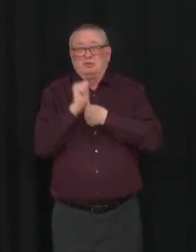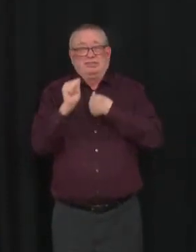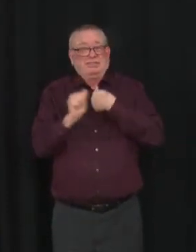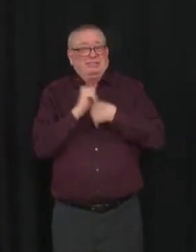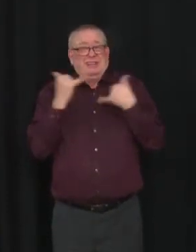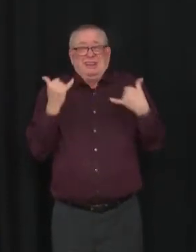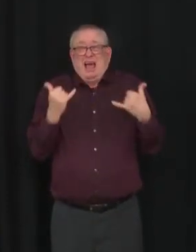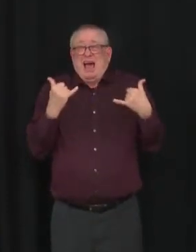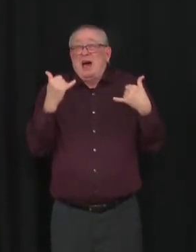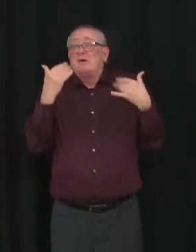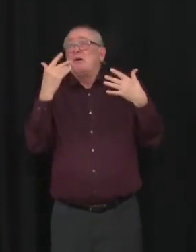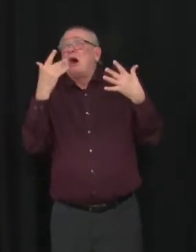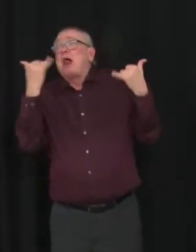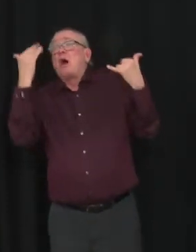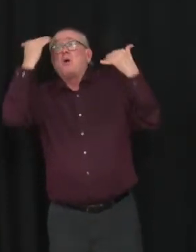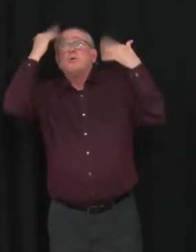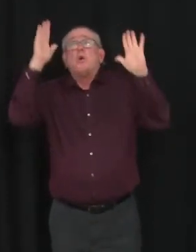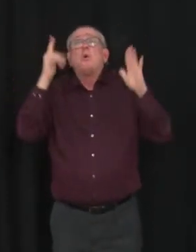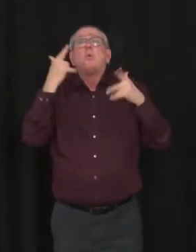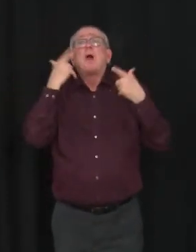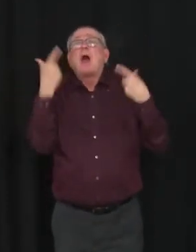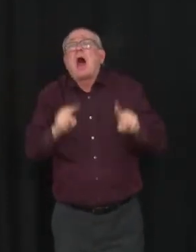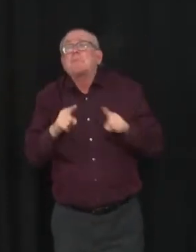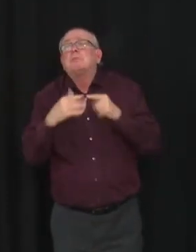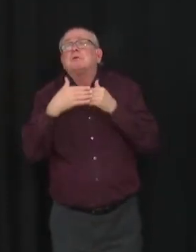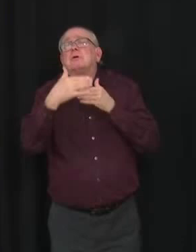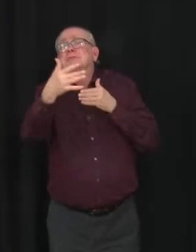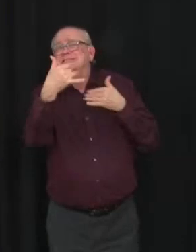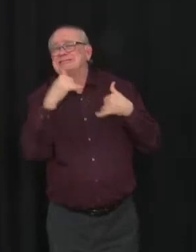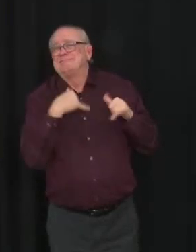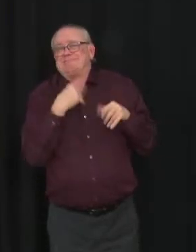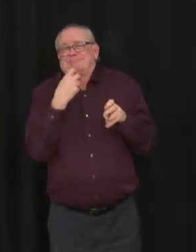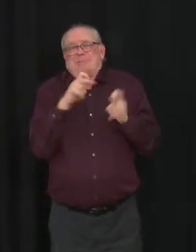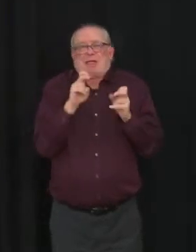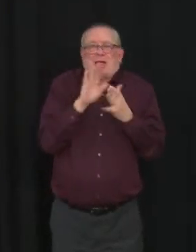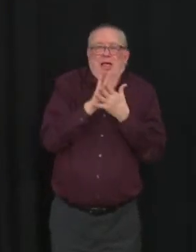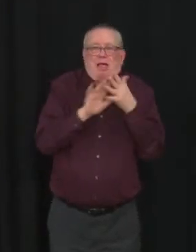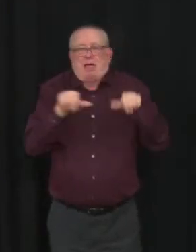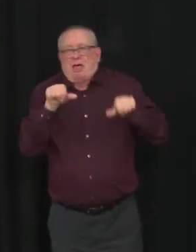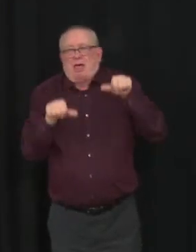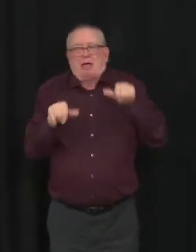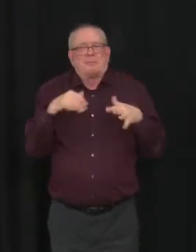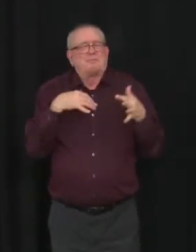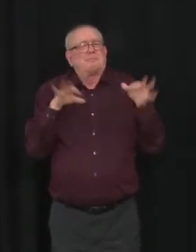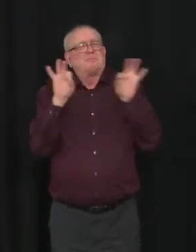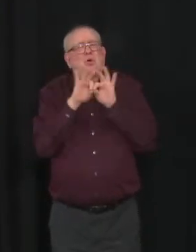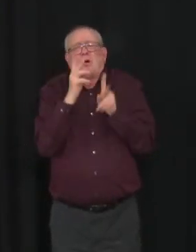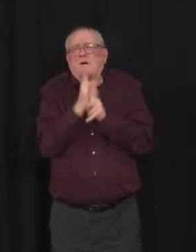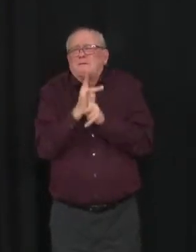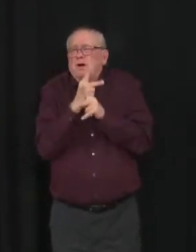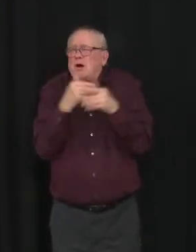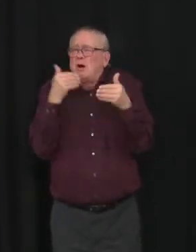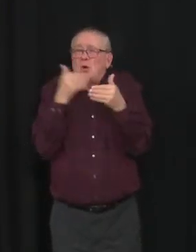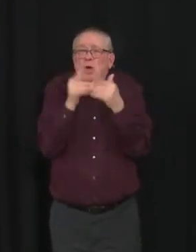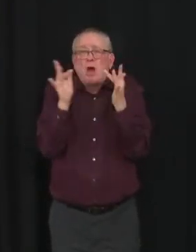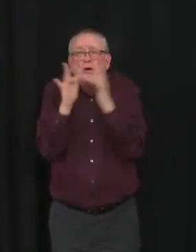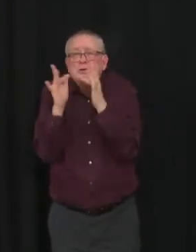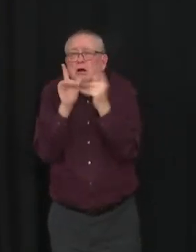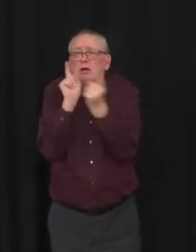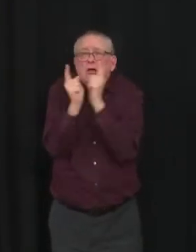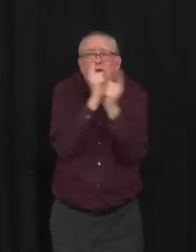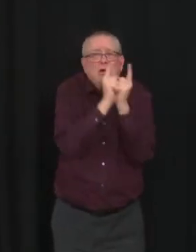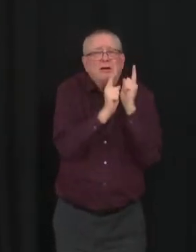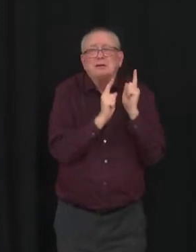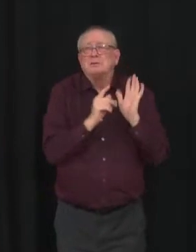what the new year will look like. Please reduce your in-person contacts. Find other ways to connect with and support those you